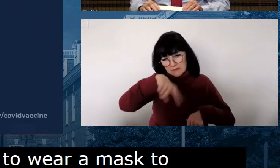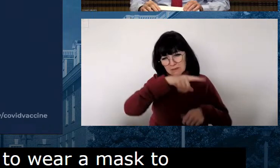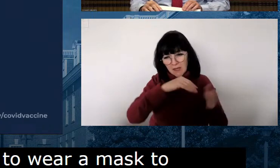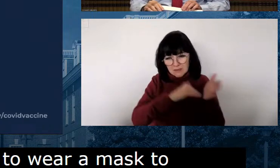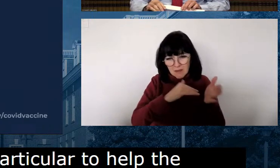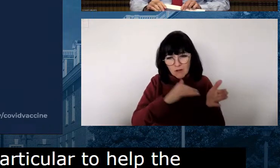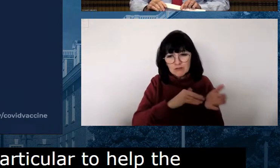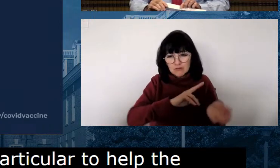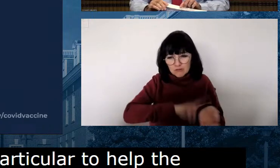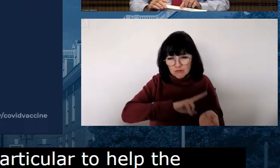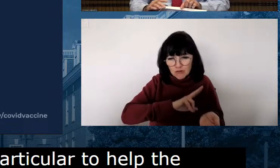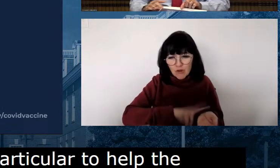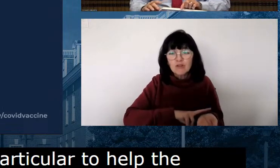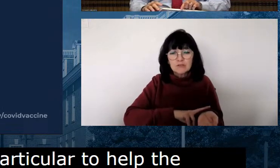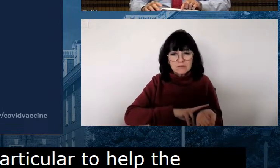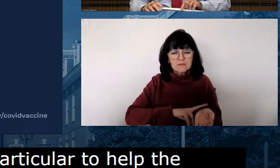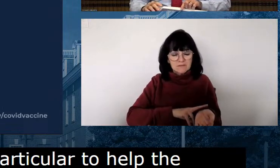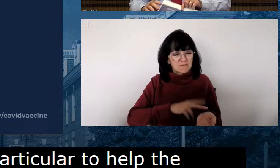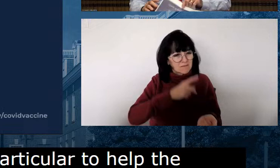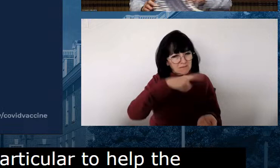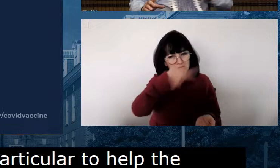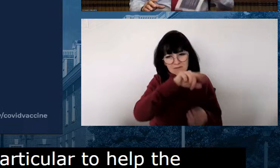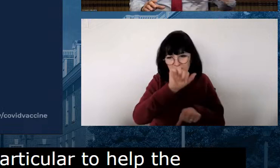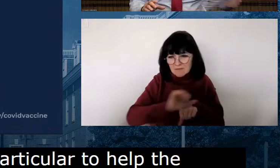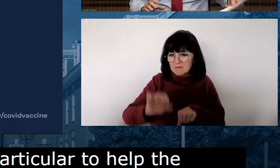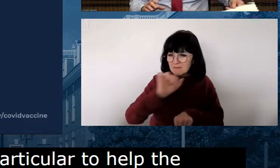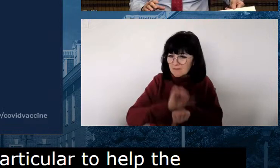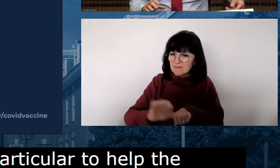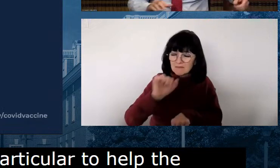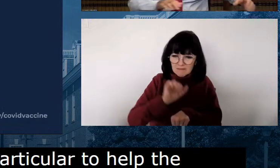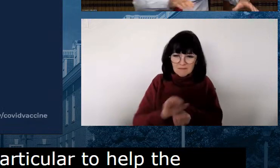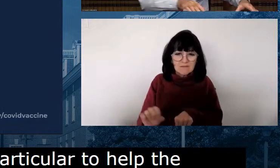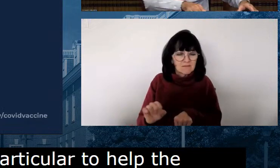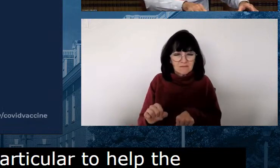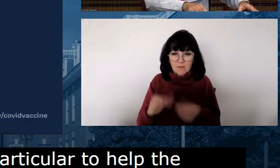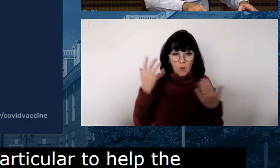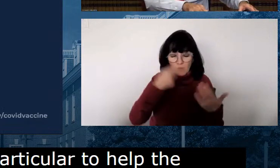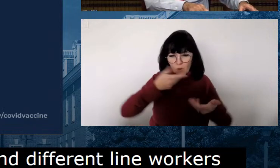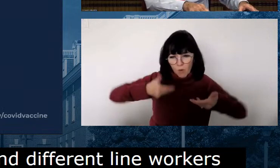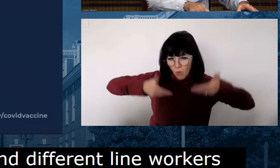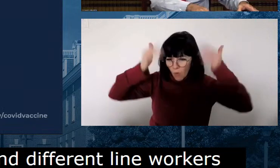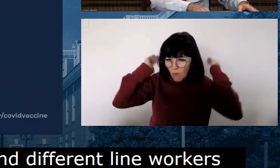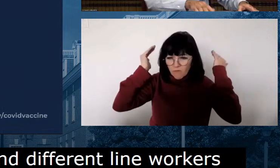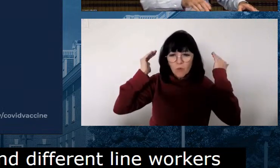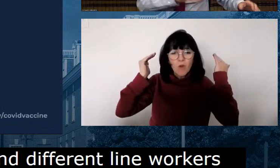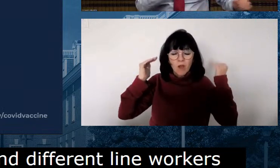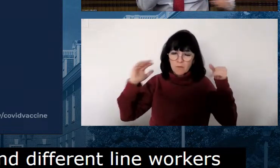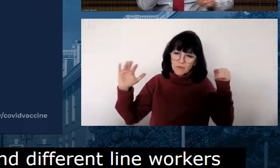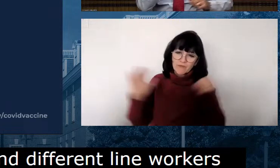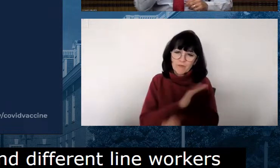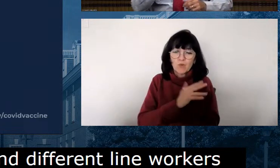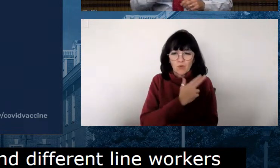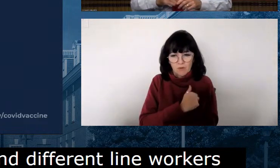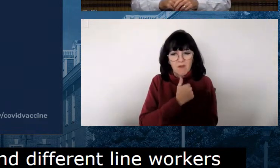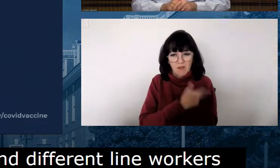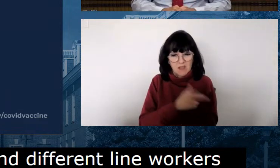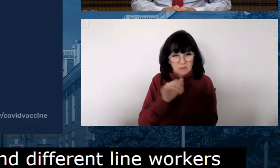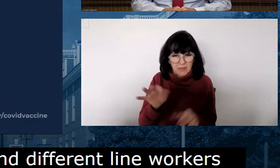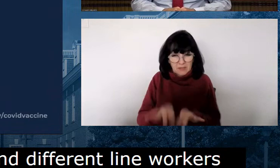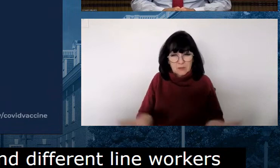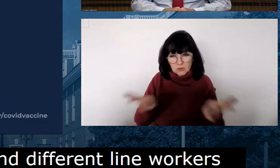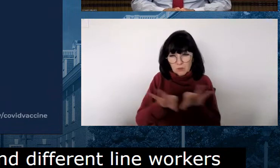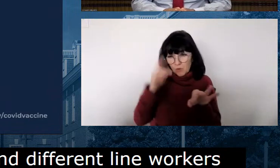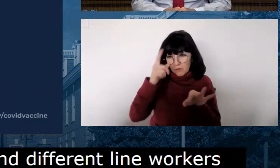frontline workers that you're going to hear about in a minute, and the hospital care that's so important to all of us.